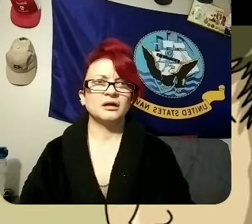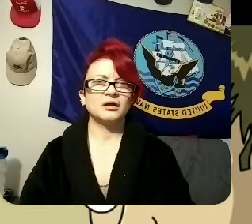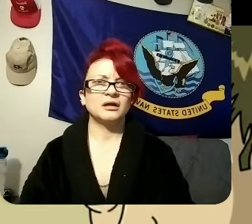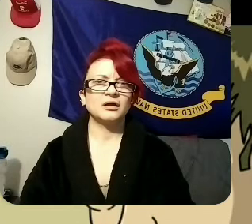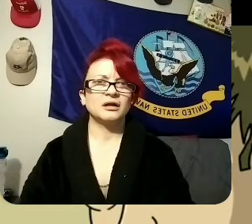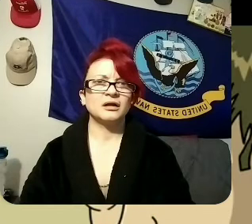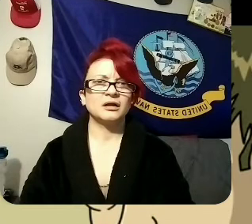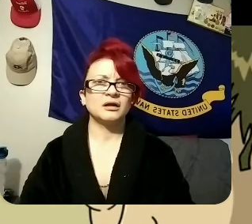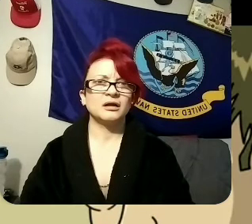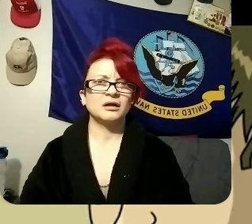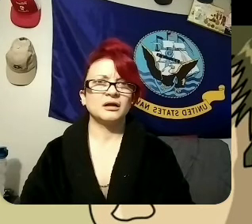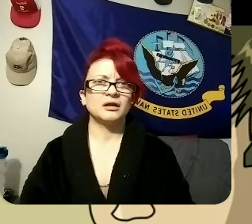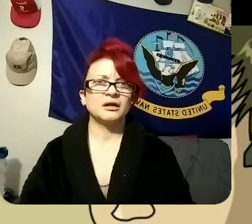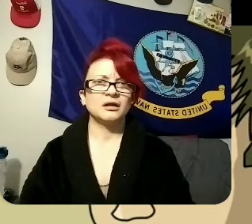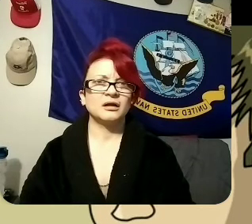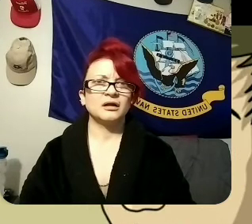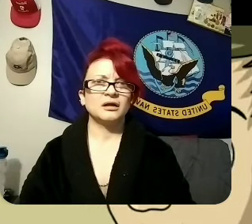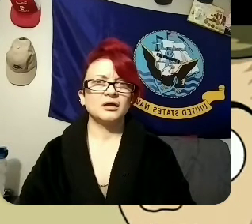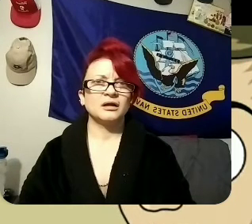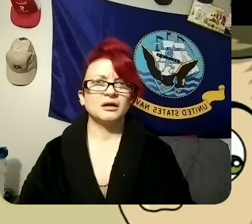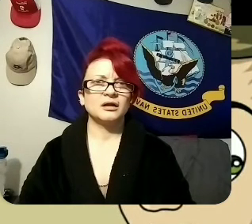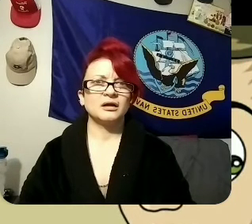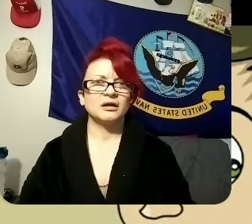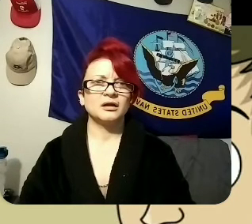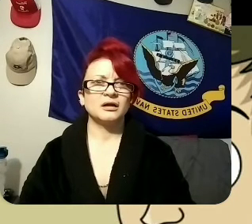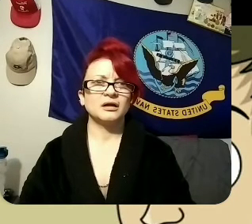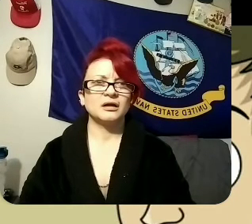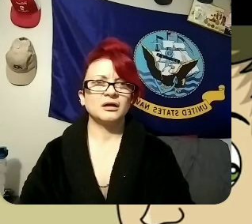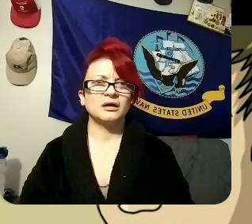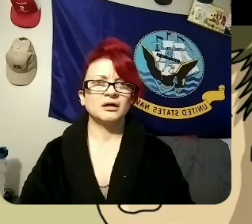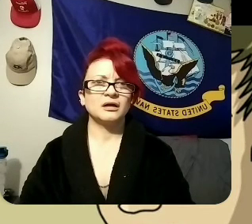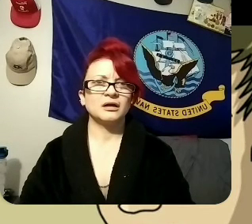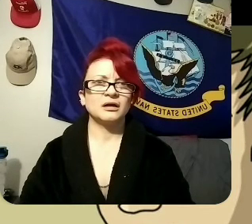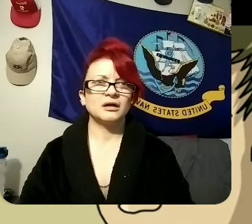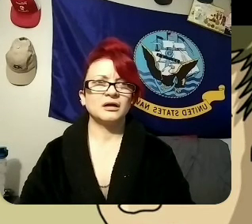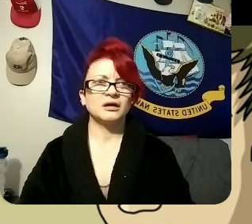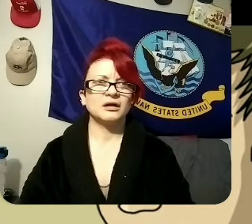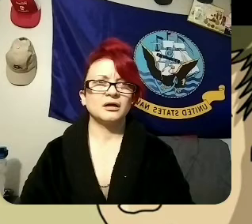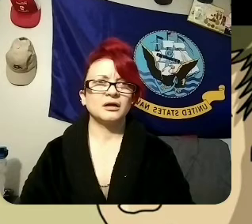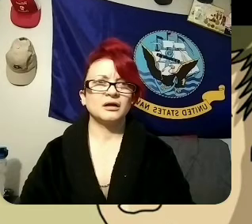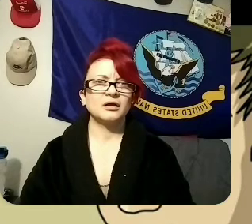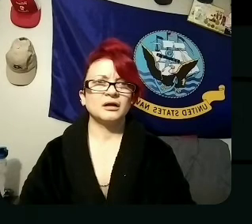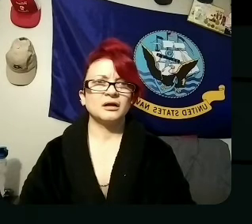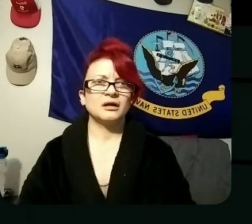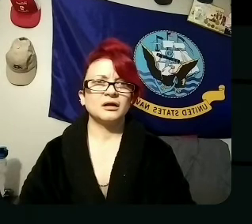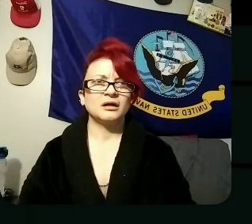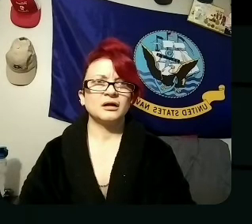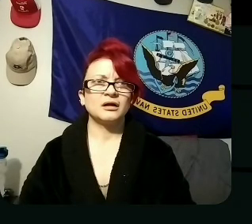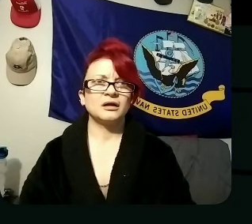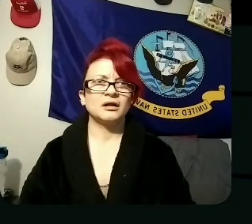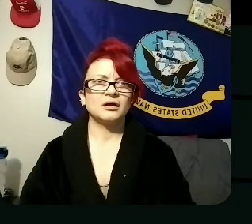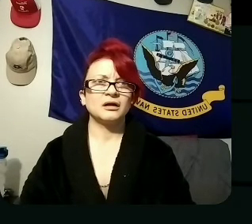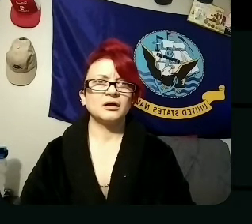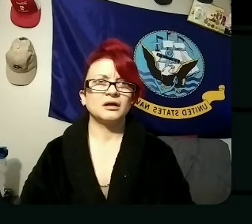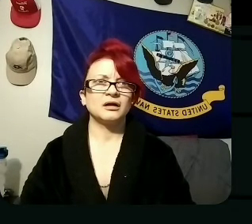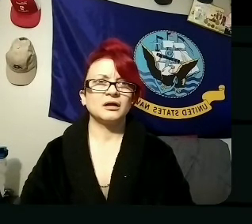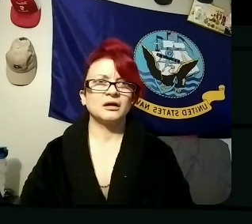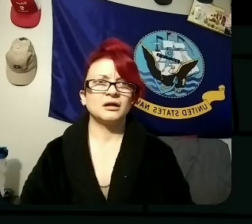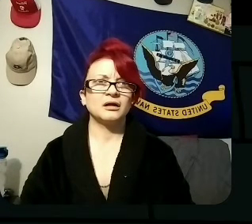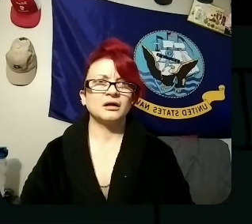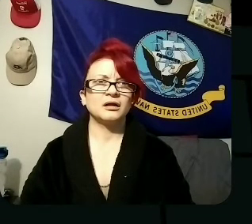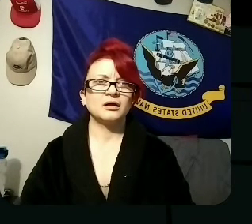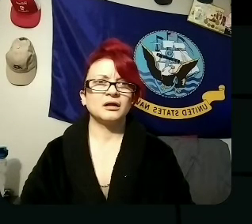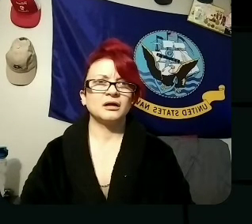on?" I scowled at him and said, "Please, just call the cops." I looked back outside and saw the woman had